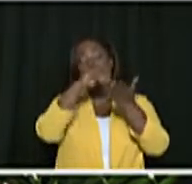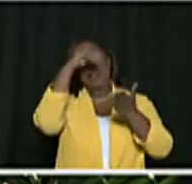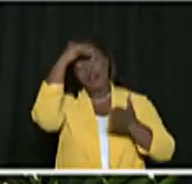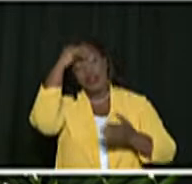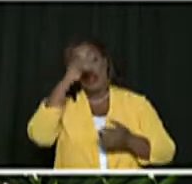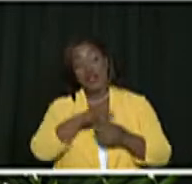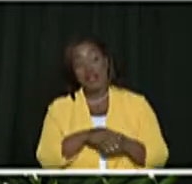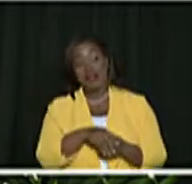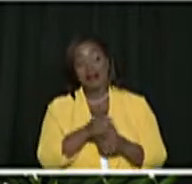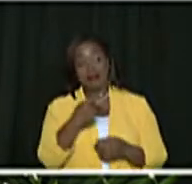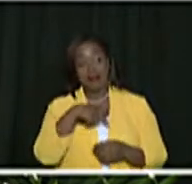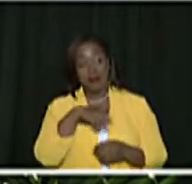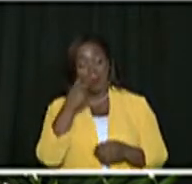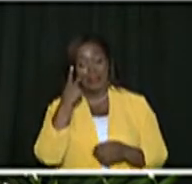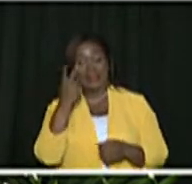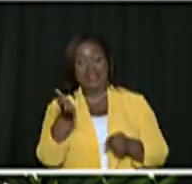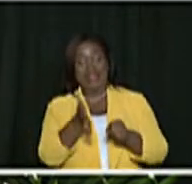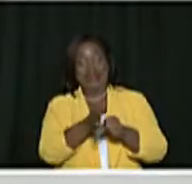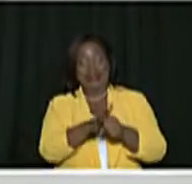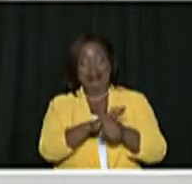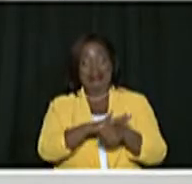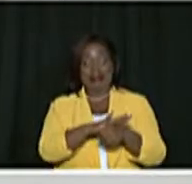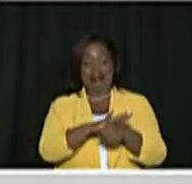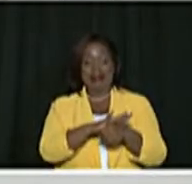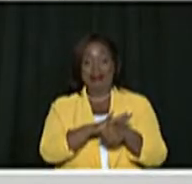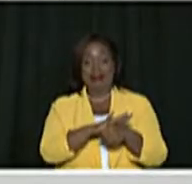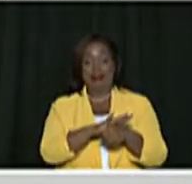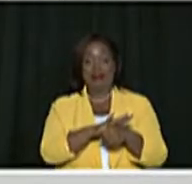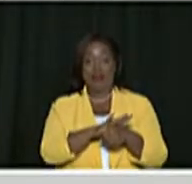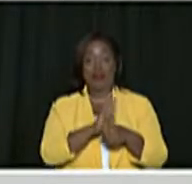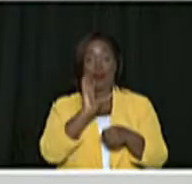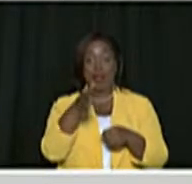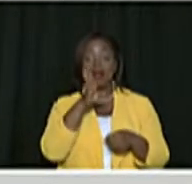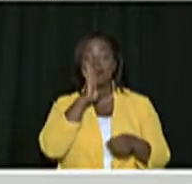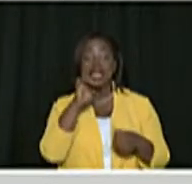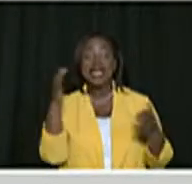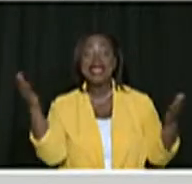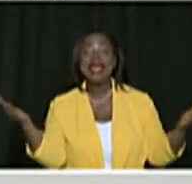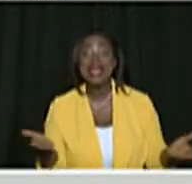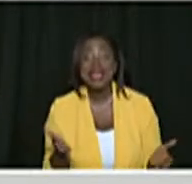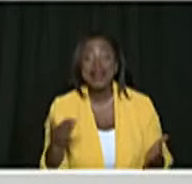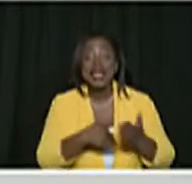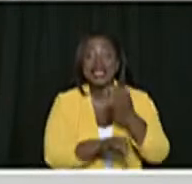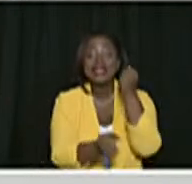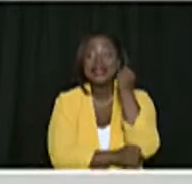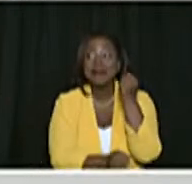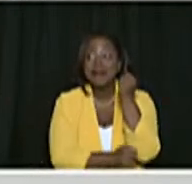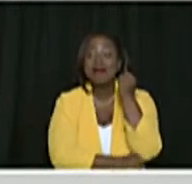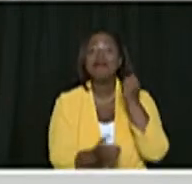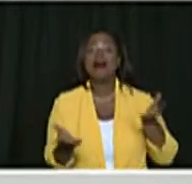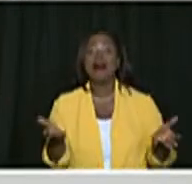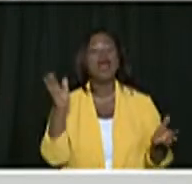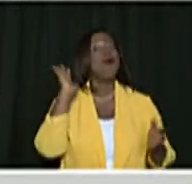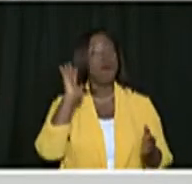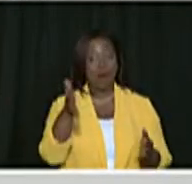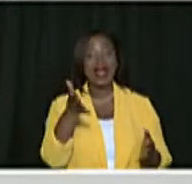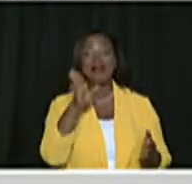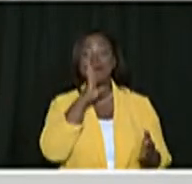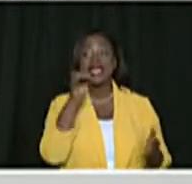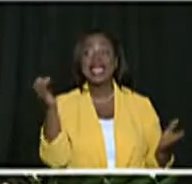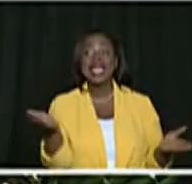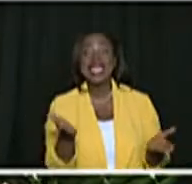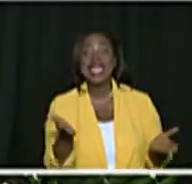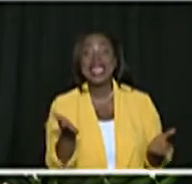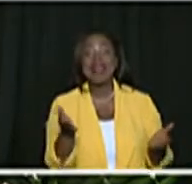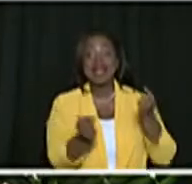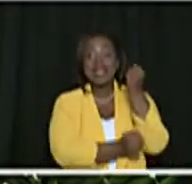COVID-19 pandemic, come September, COVID will still be here. So we now have to devise policies that could very well see, I'll phrase